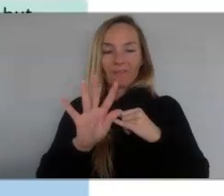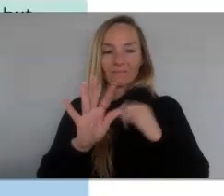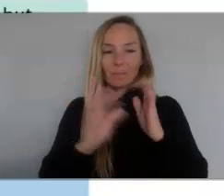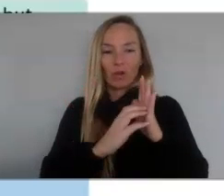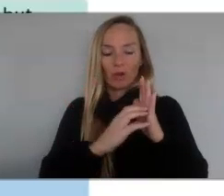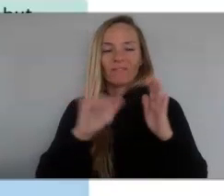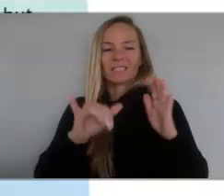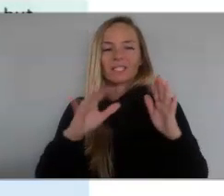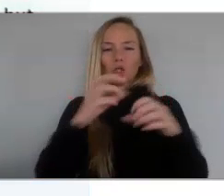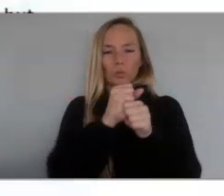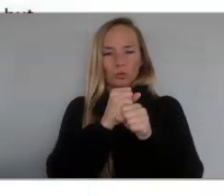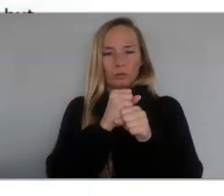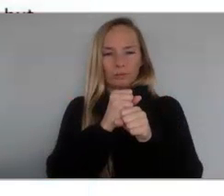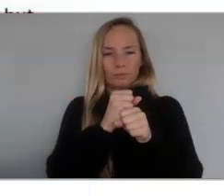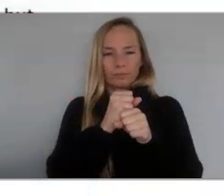conclusion paragraph.